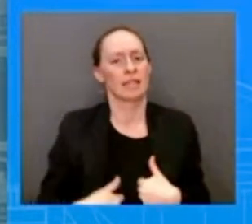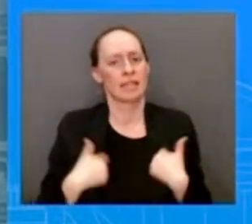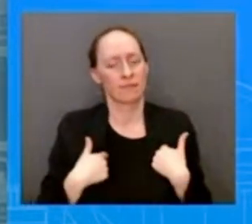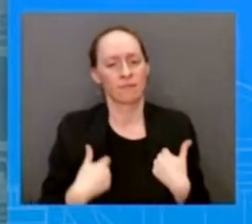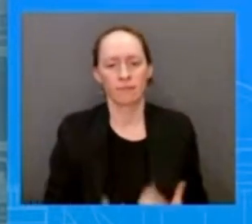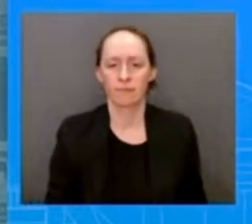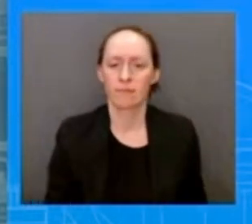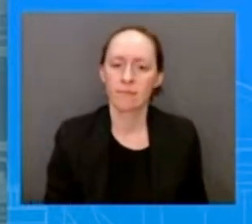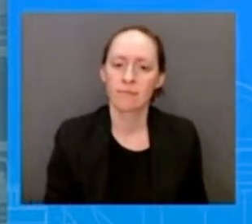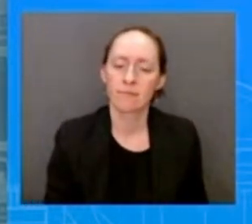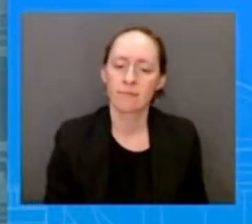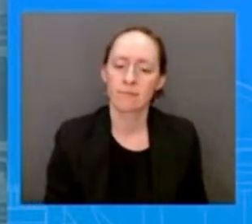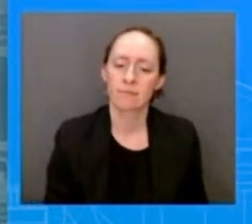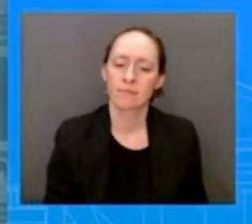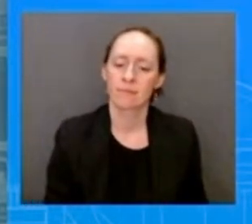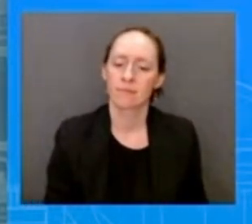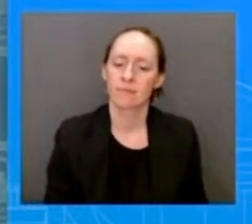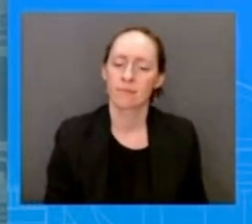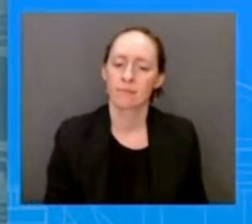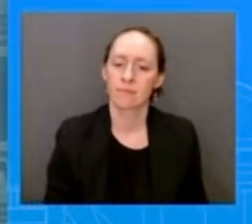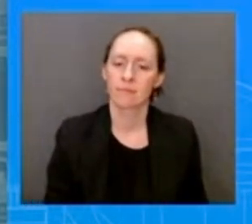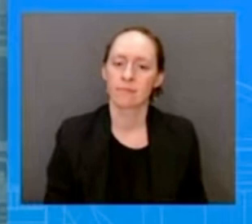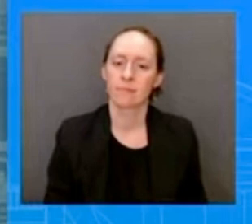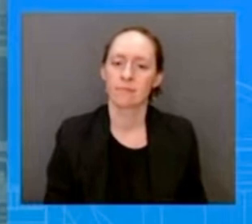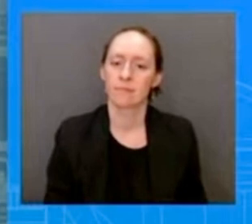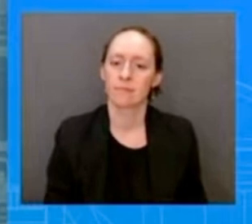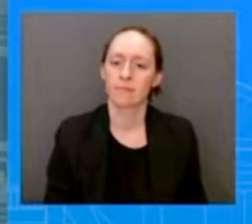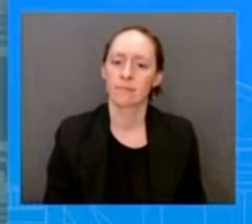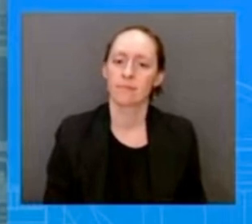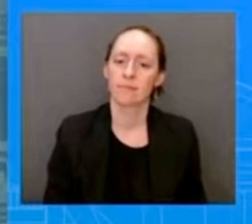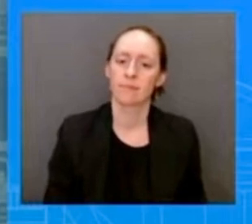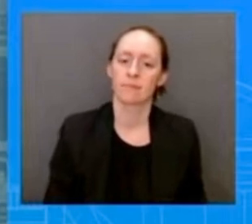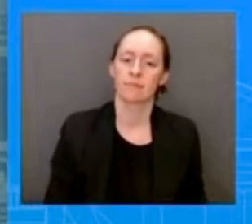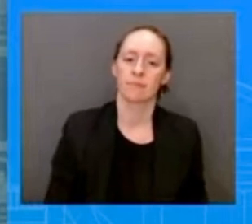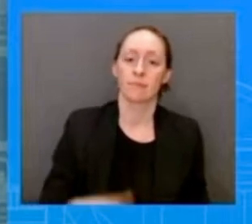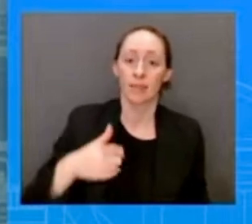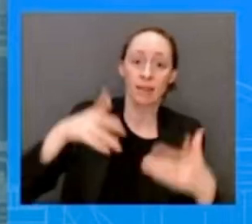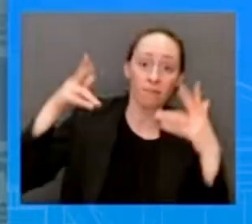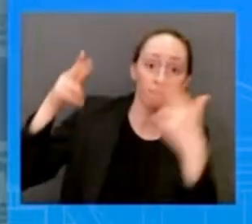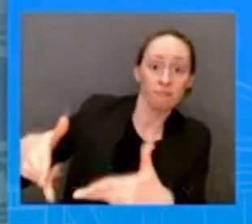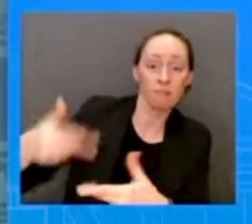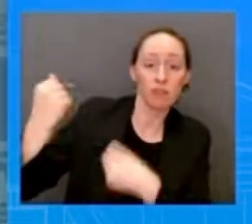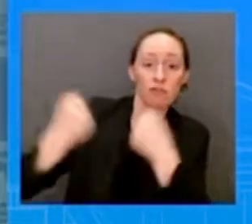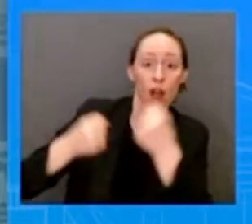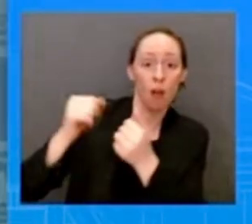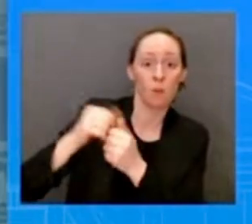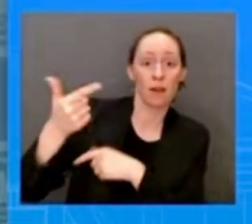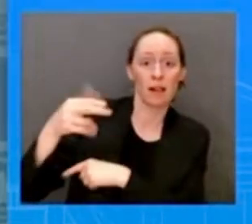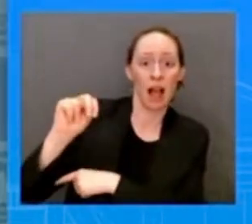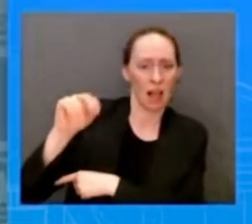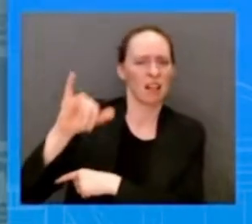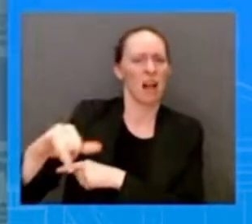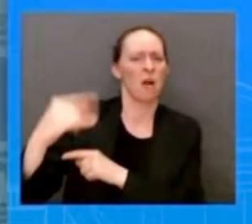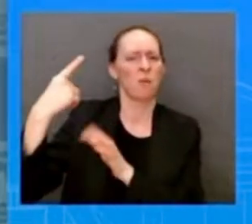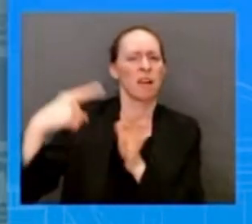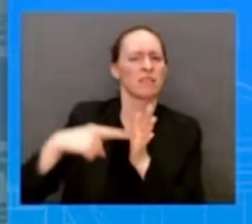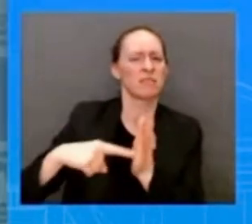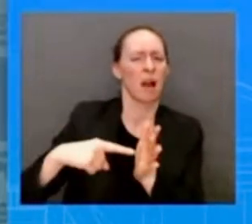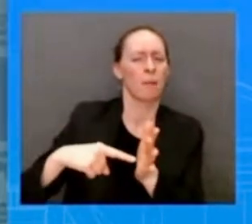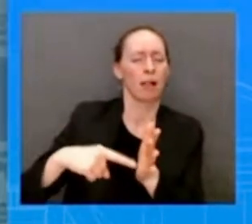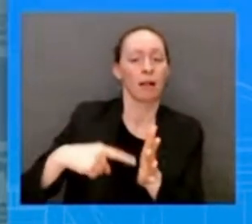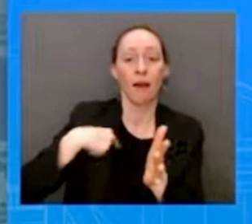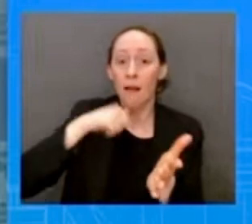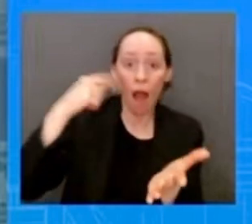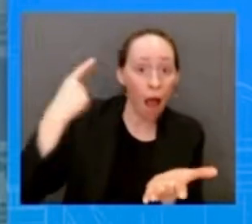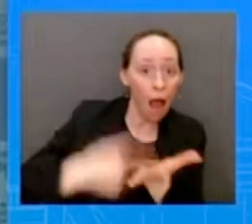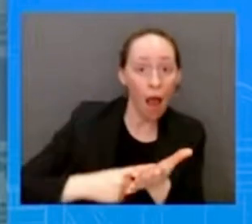use the carjacking as an example, just as a quick example so people can understand. I'm not going to go line by line. That's not something that we tend to do here,